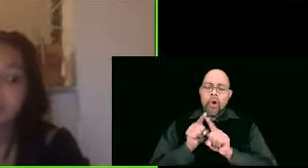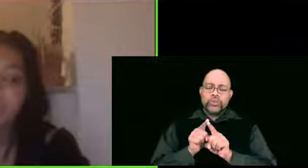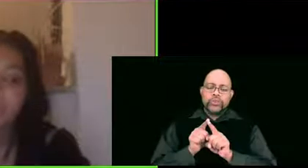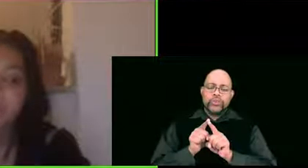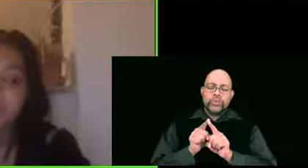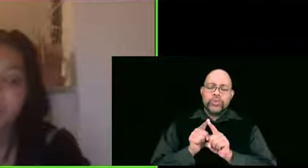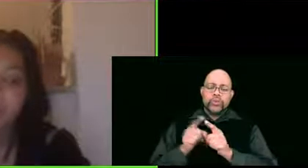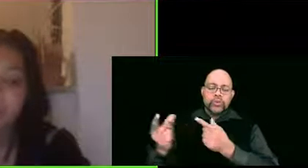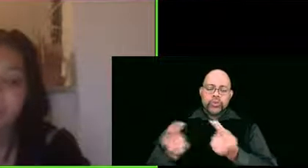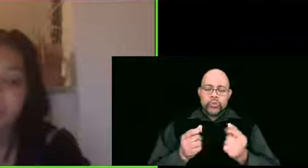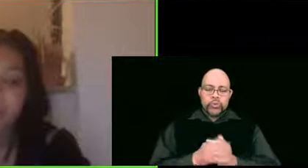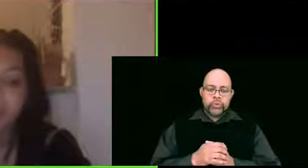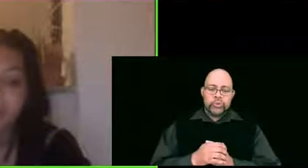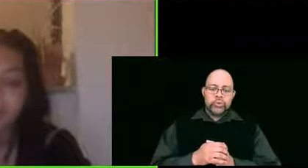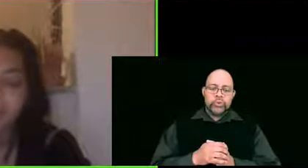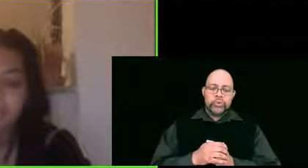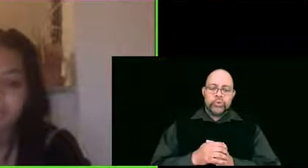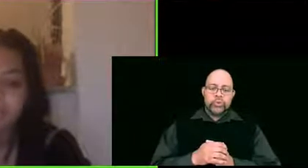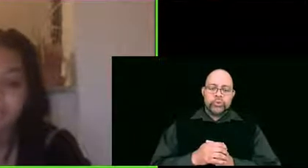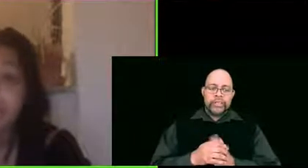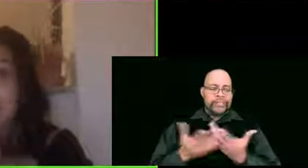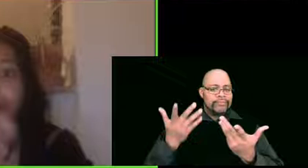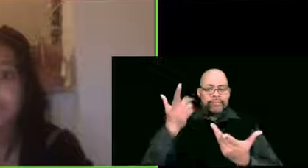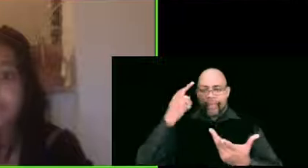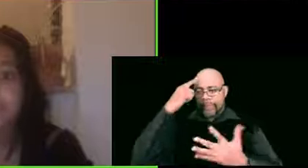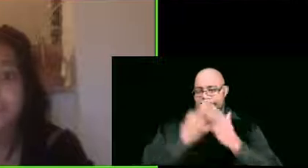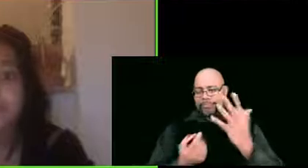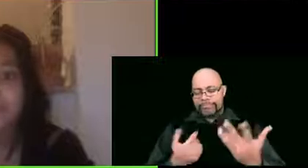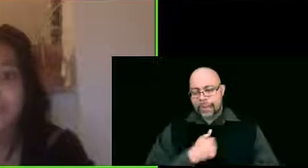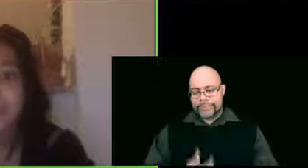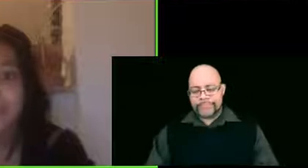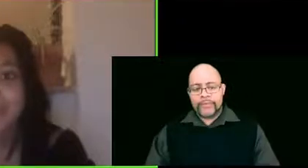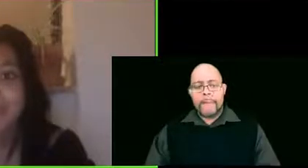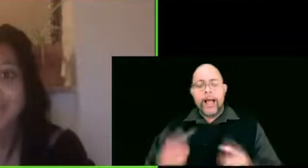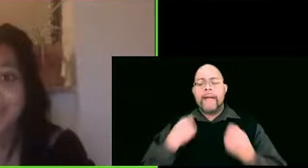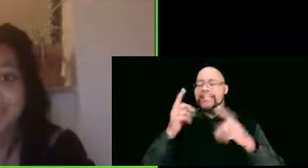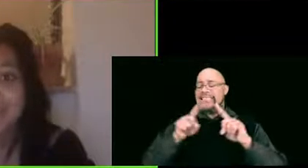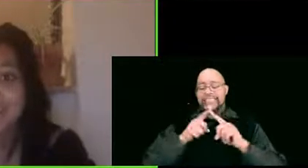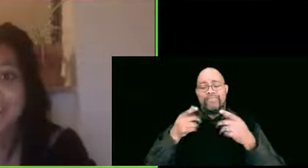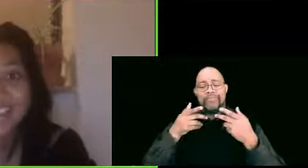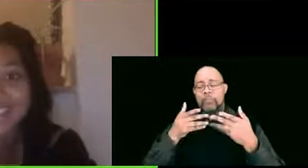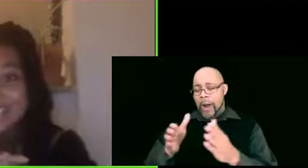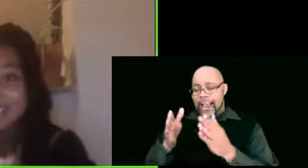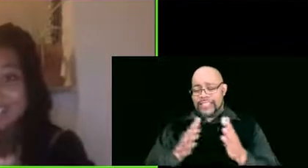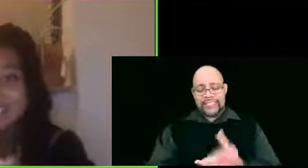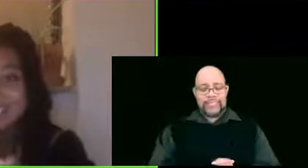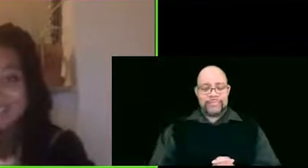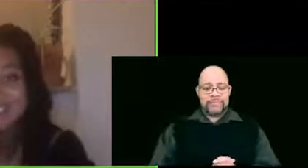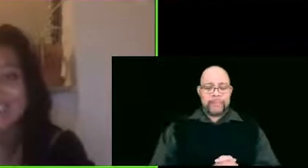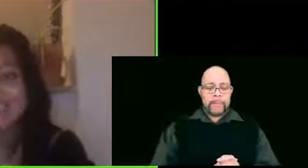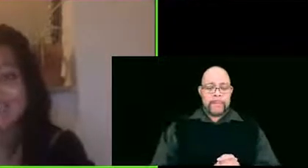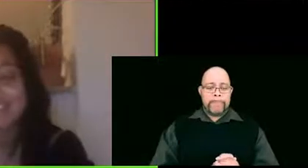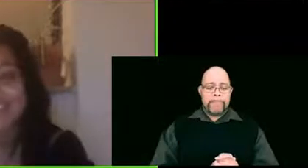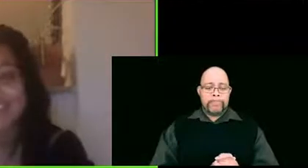you can also go about it by, oh, I've completely lost my train of thought. But yeah, there's lots of different